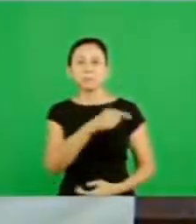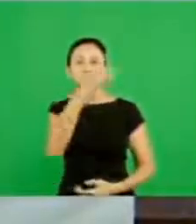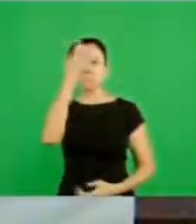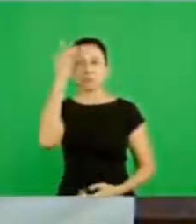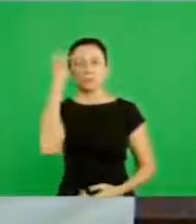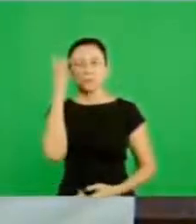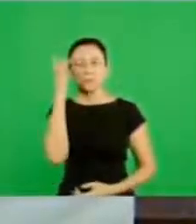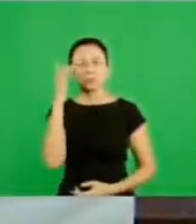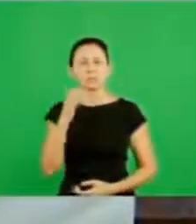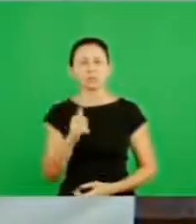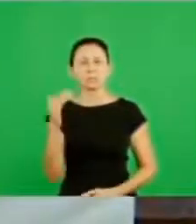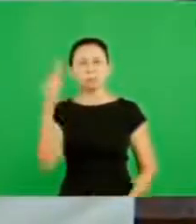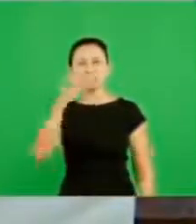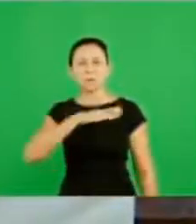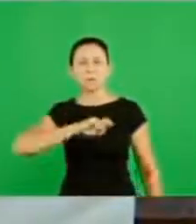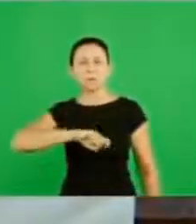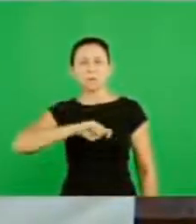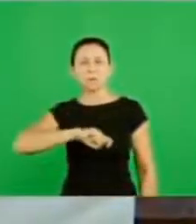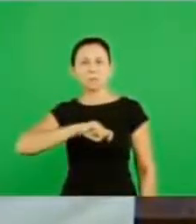that are